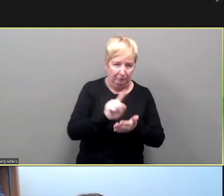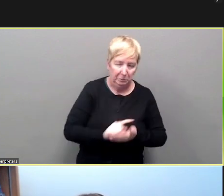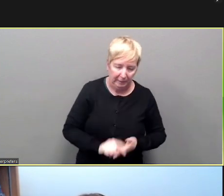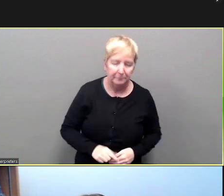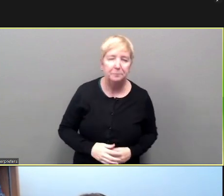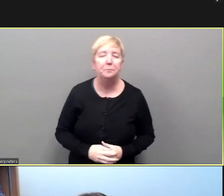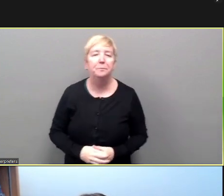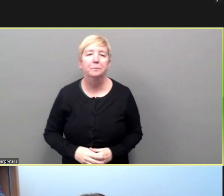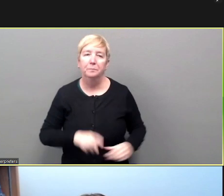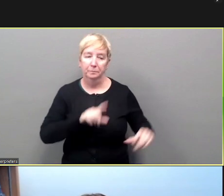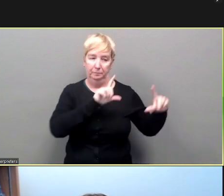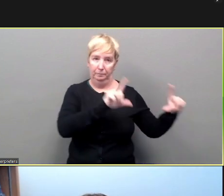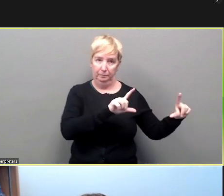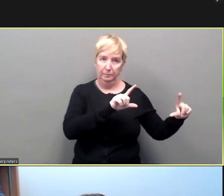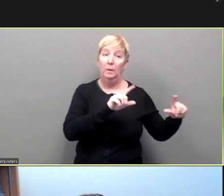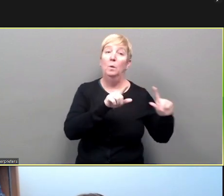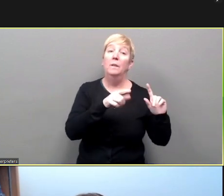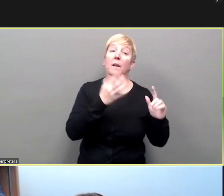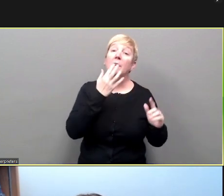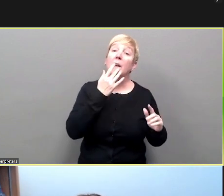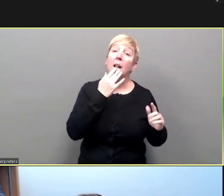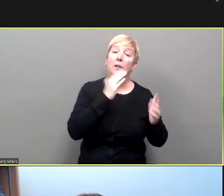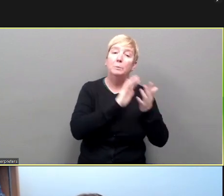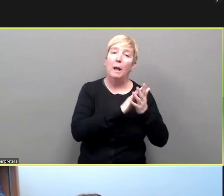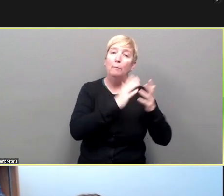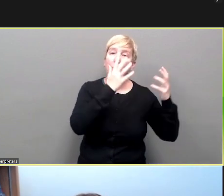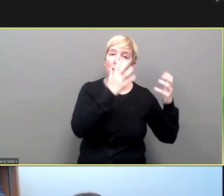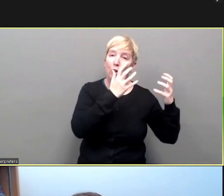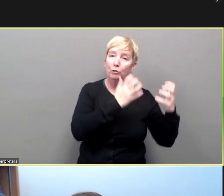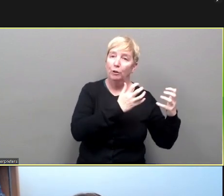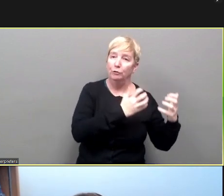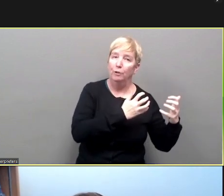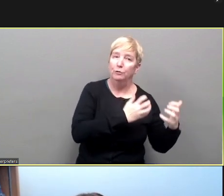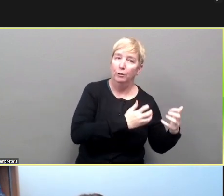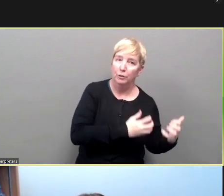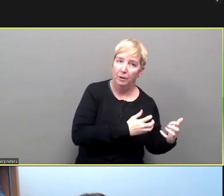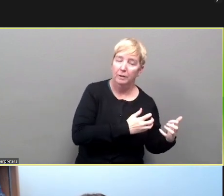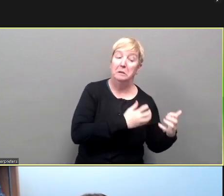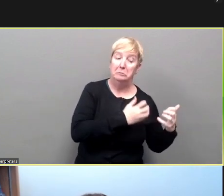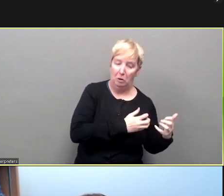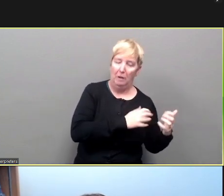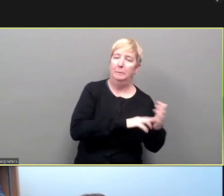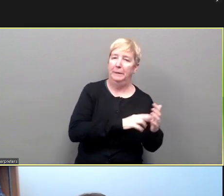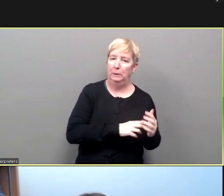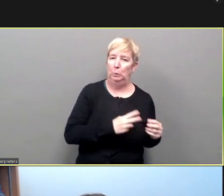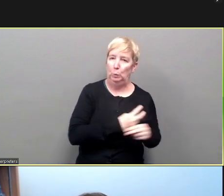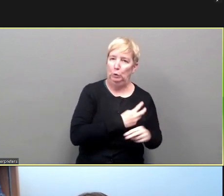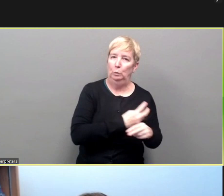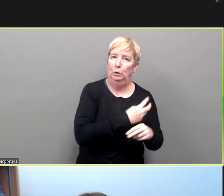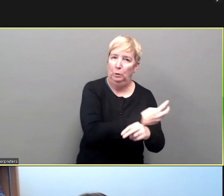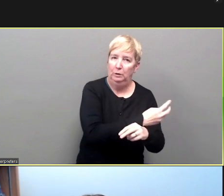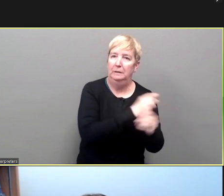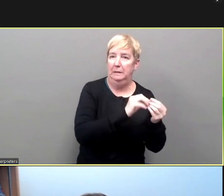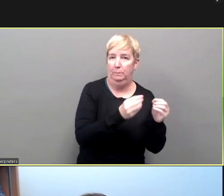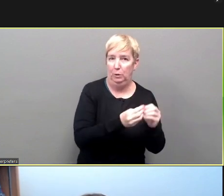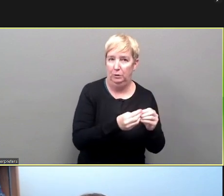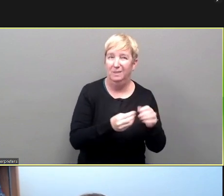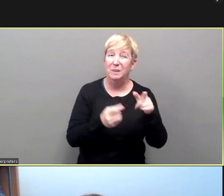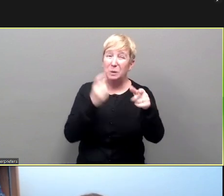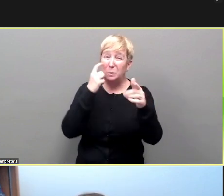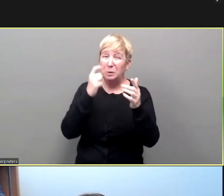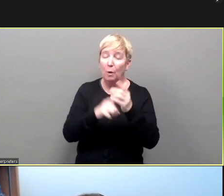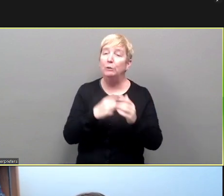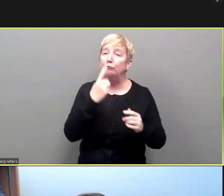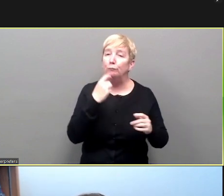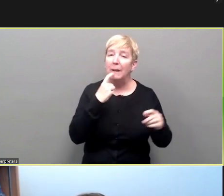the colors get darker, that depicts states with higher case rates. And you see the box around New Mexico because